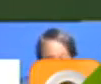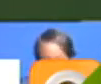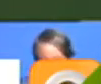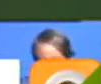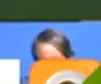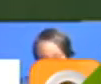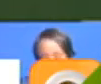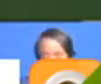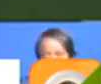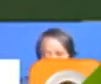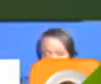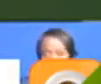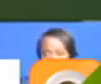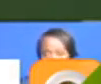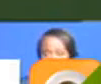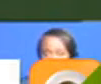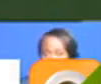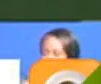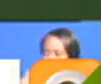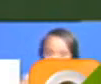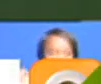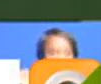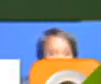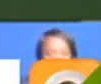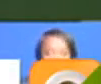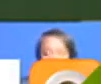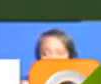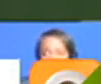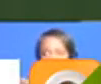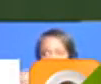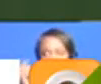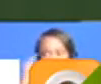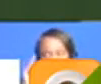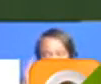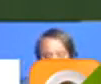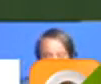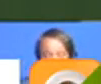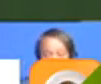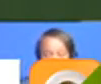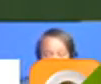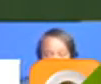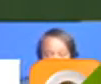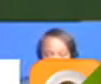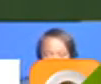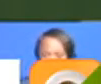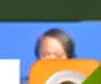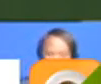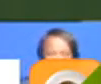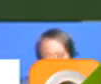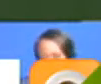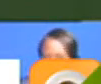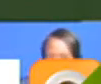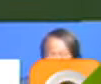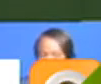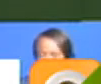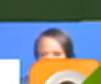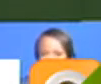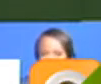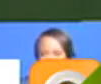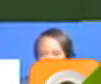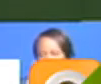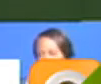It has not been possible for cabinet secretaries to be interrogated by the legislature.